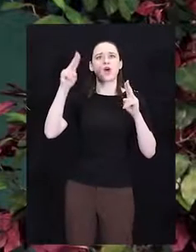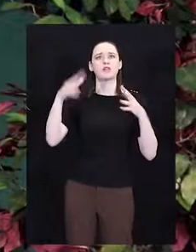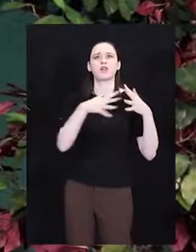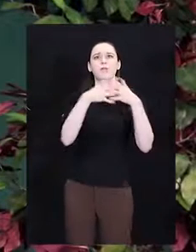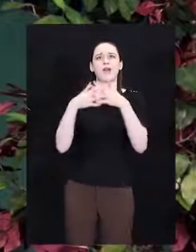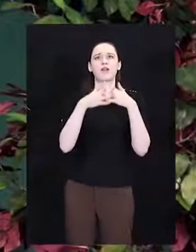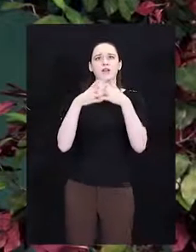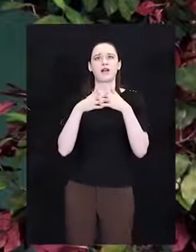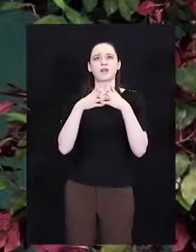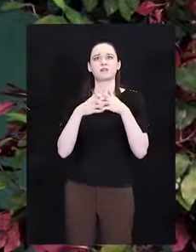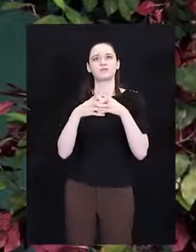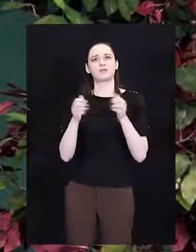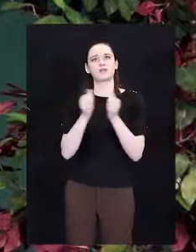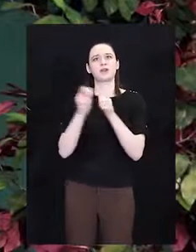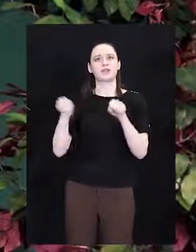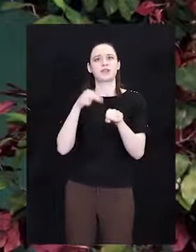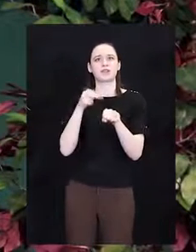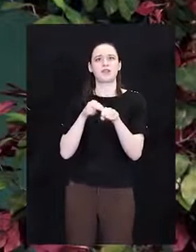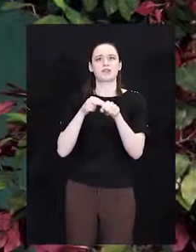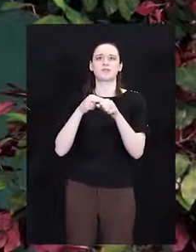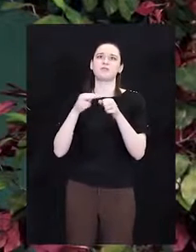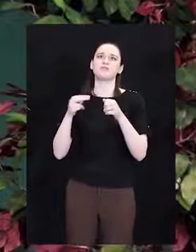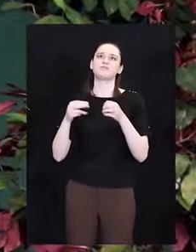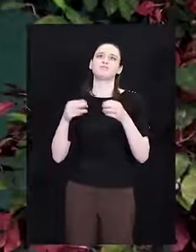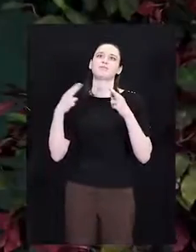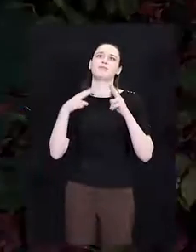America with the playing of the national anthem.